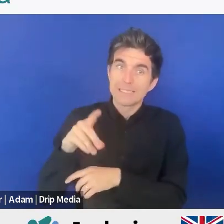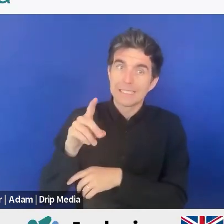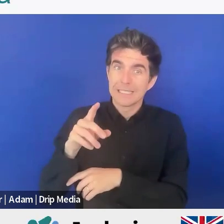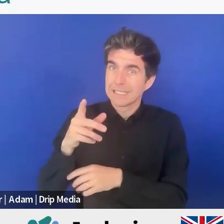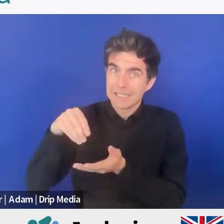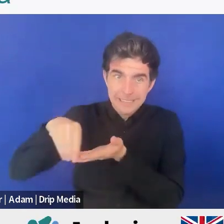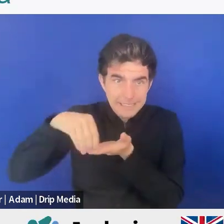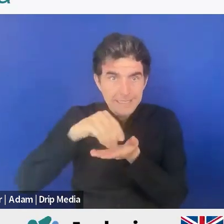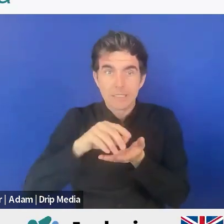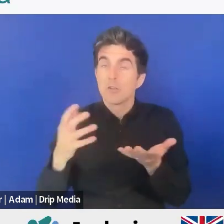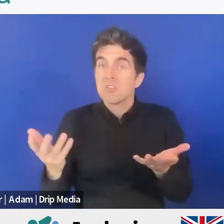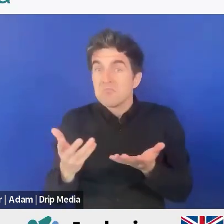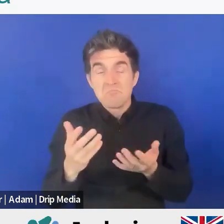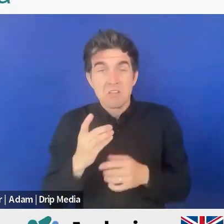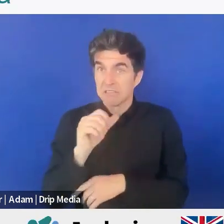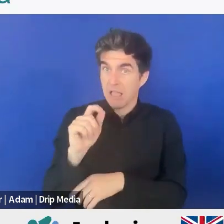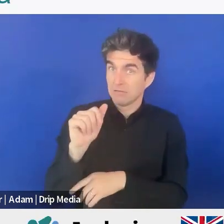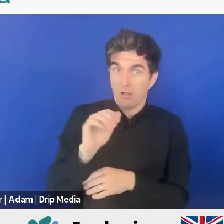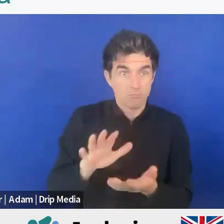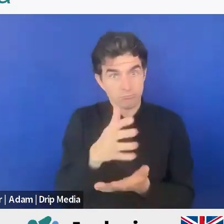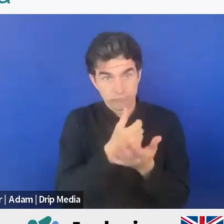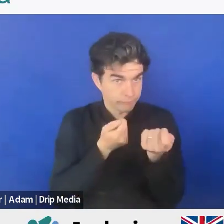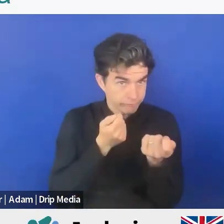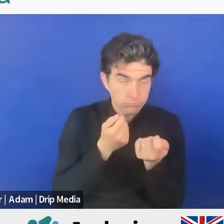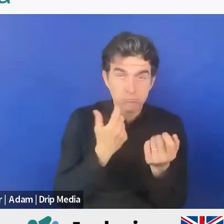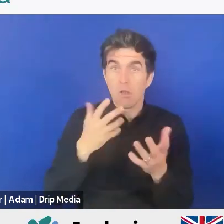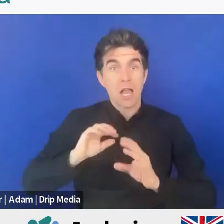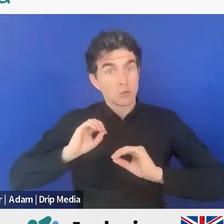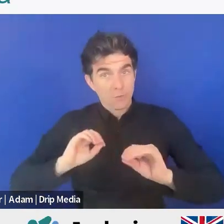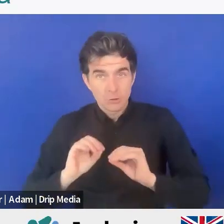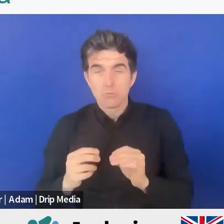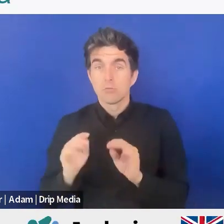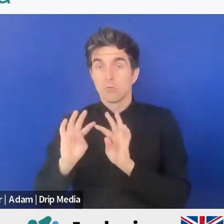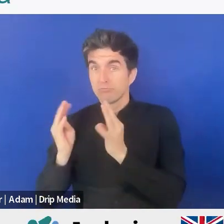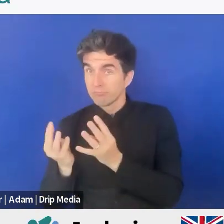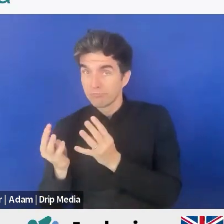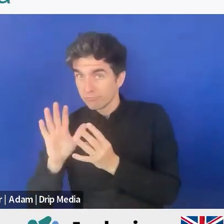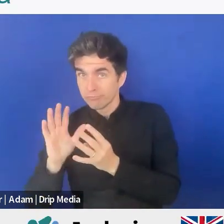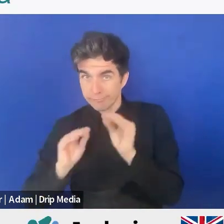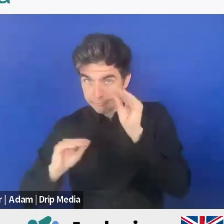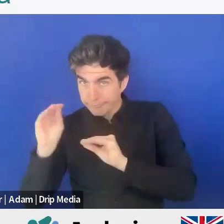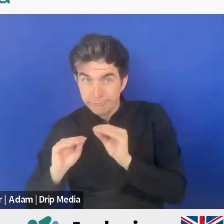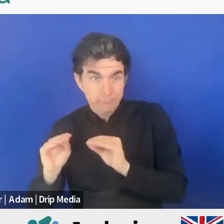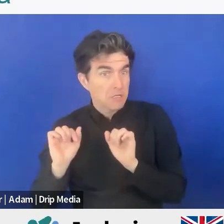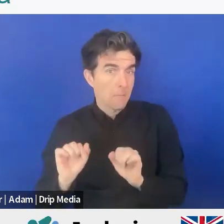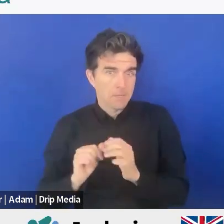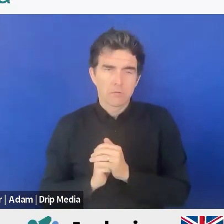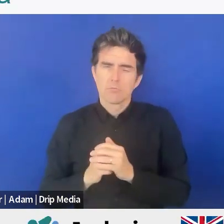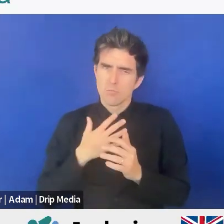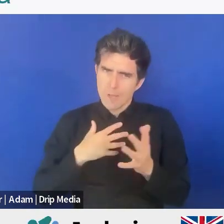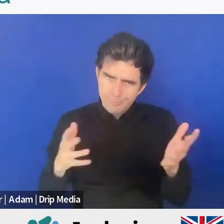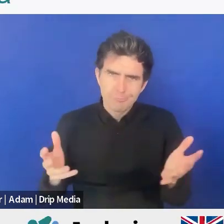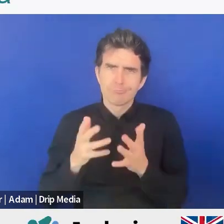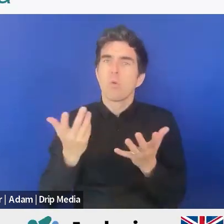is data management, advocacy, or community facilitation, it is investing for the sustainability